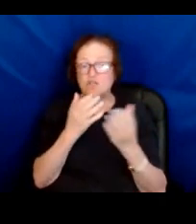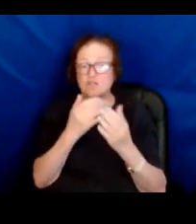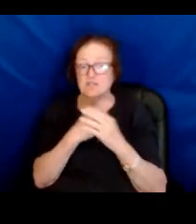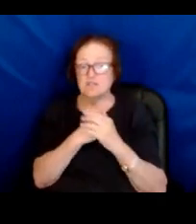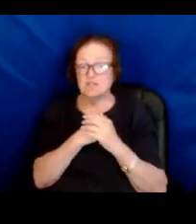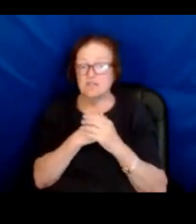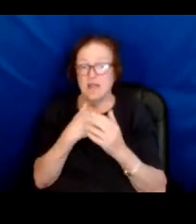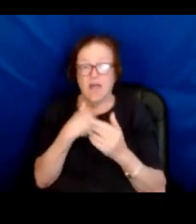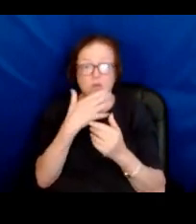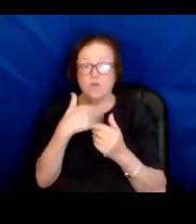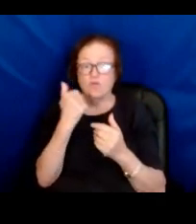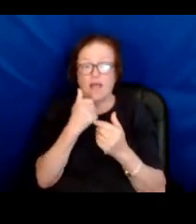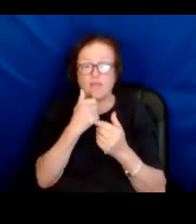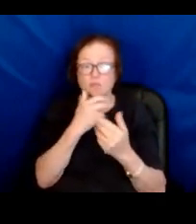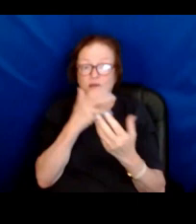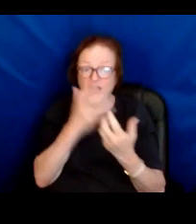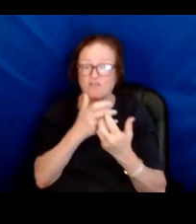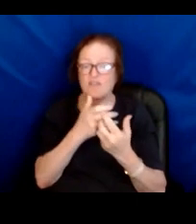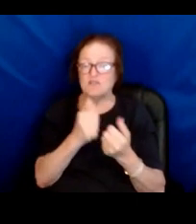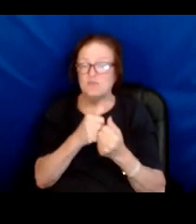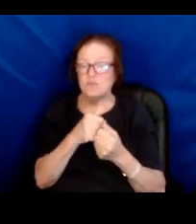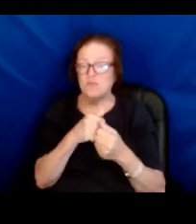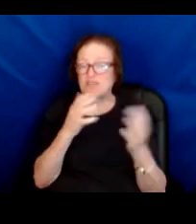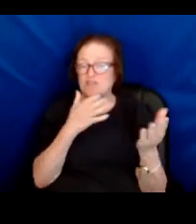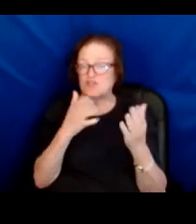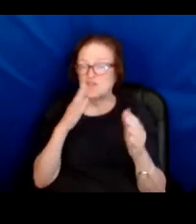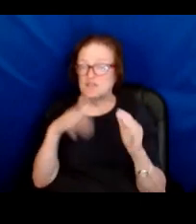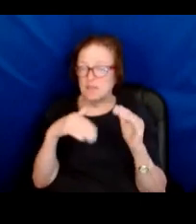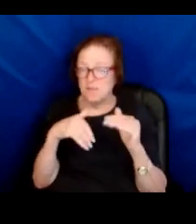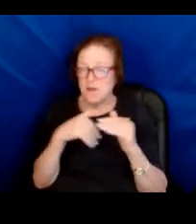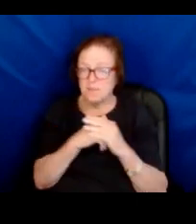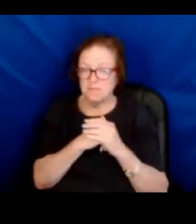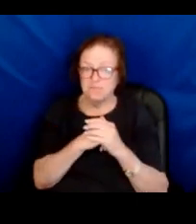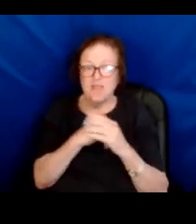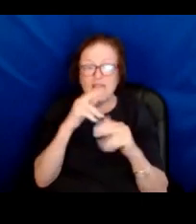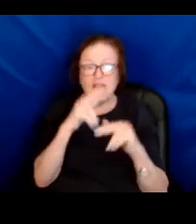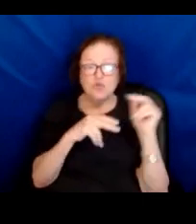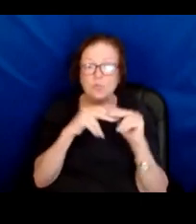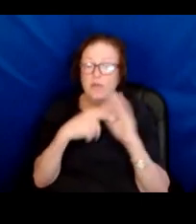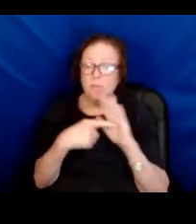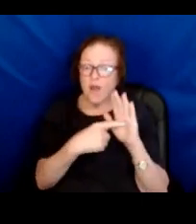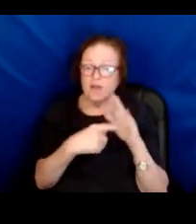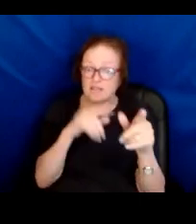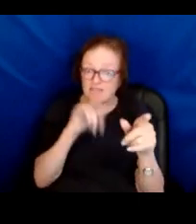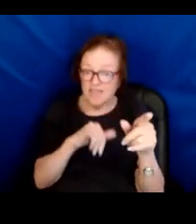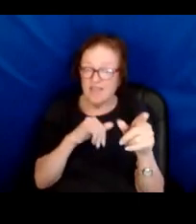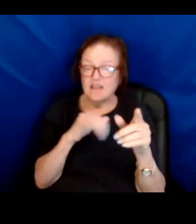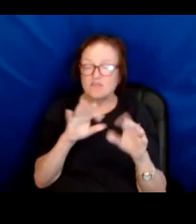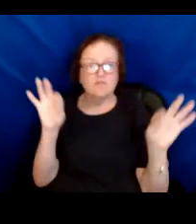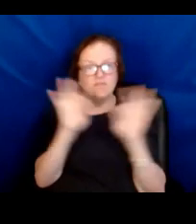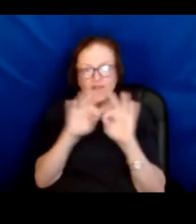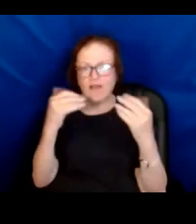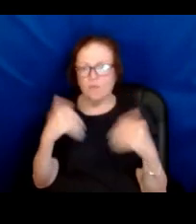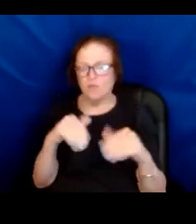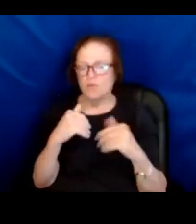be interfacing with that system on the bottom. And building computer models like this is really valuable for so many different reasons.